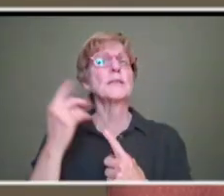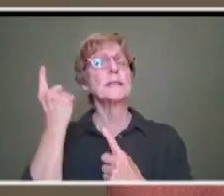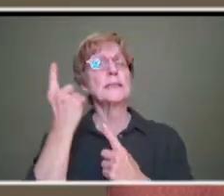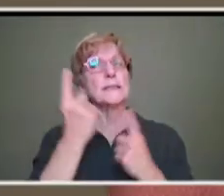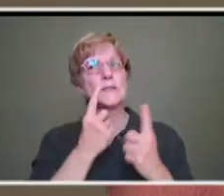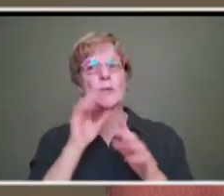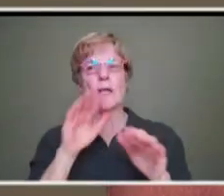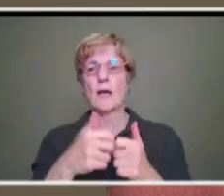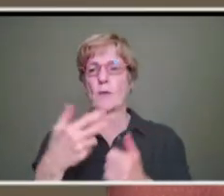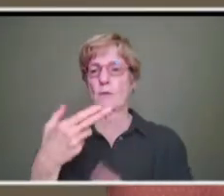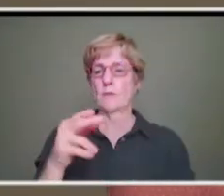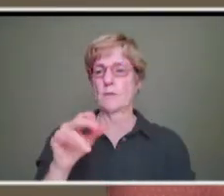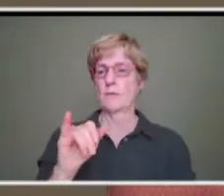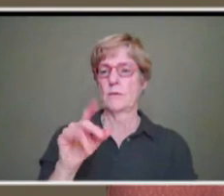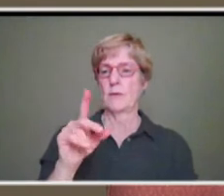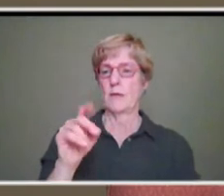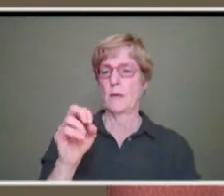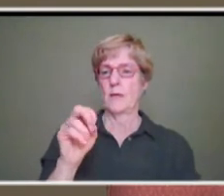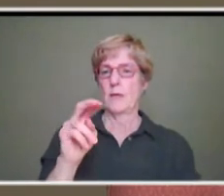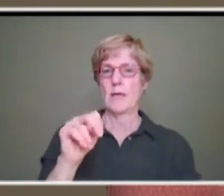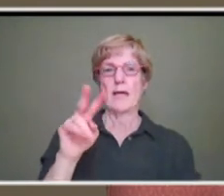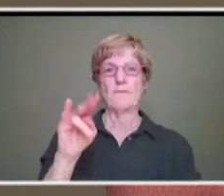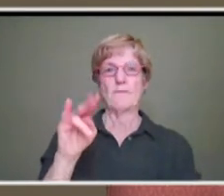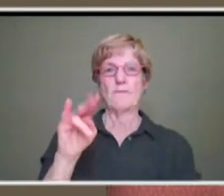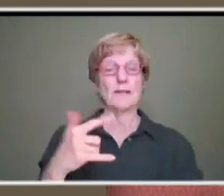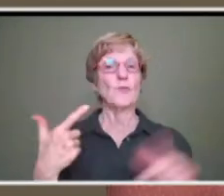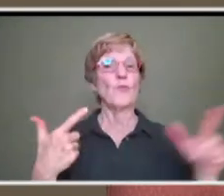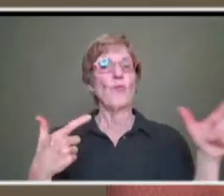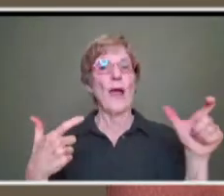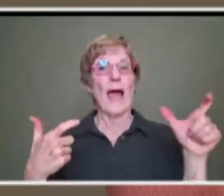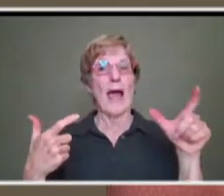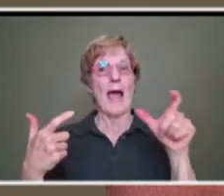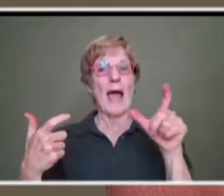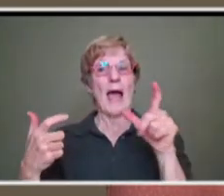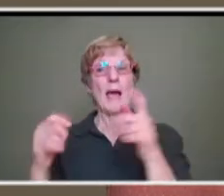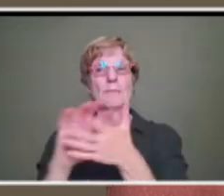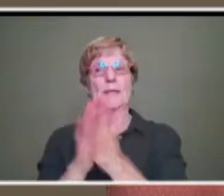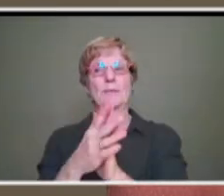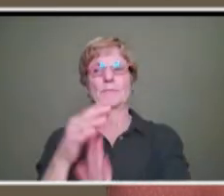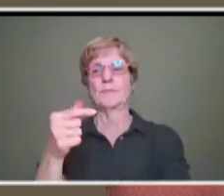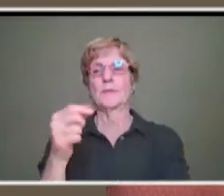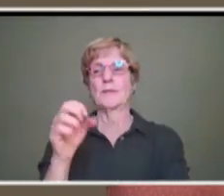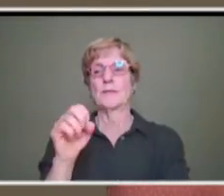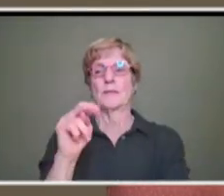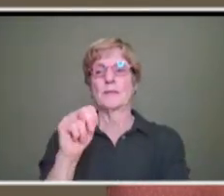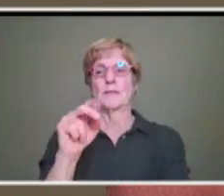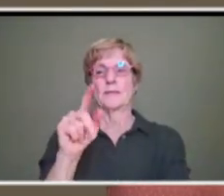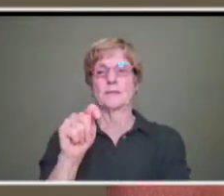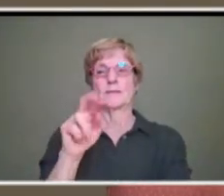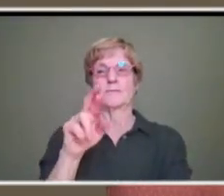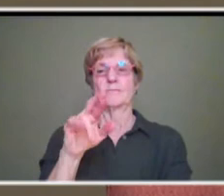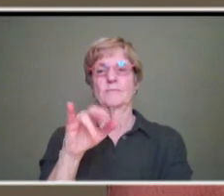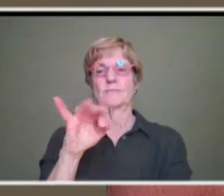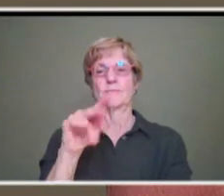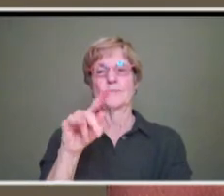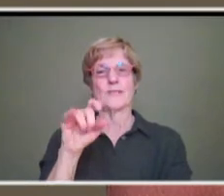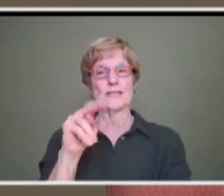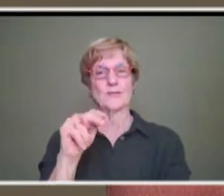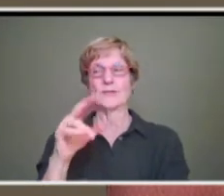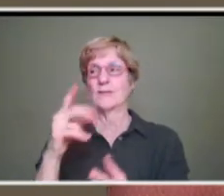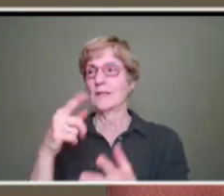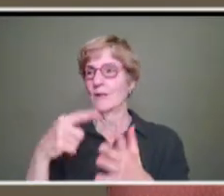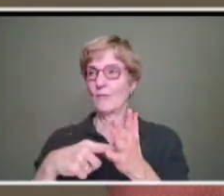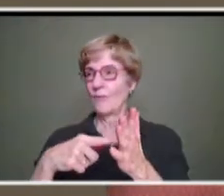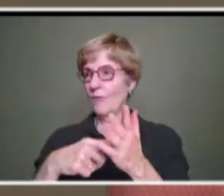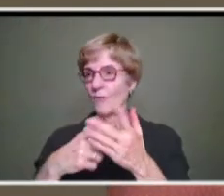hidden valleys rapidly being gentrified the importance of affordable housing and I wonder if any of